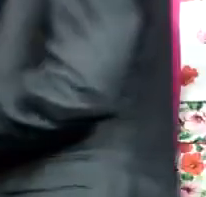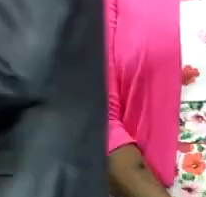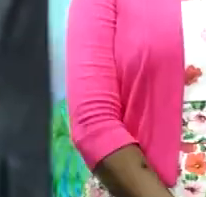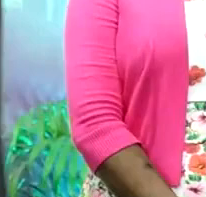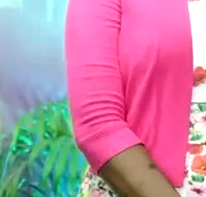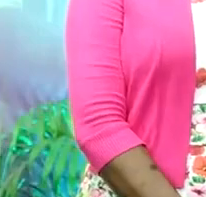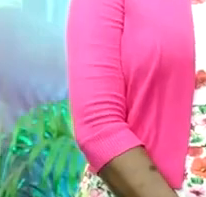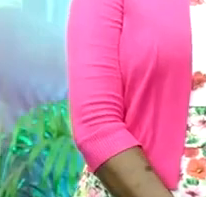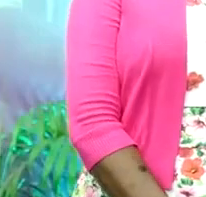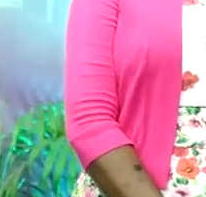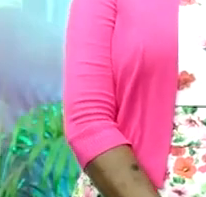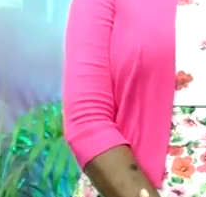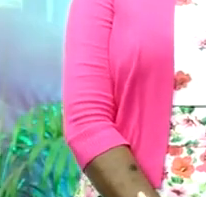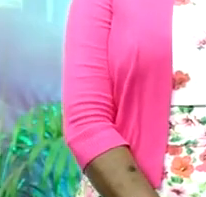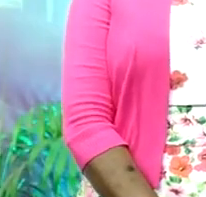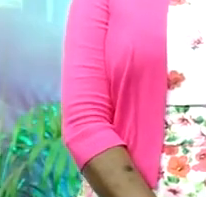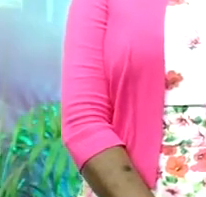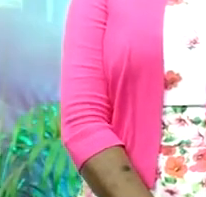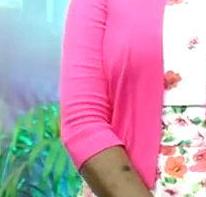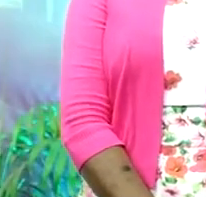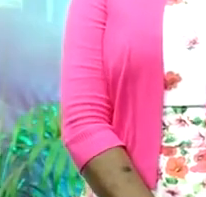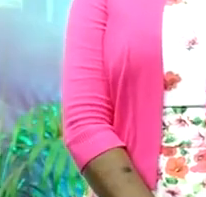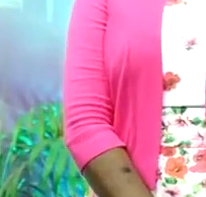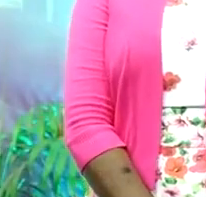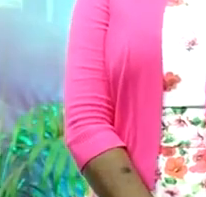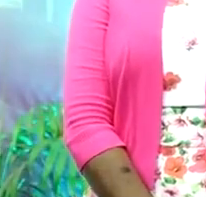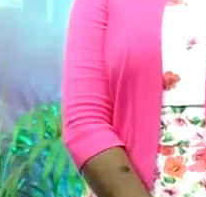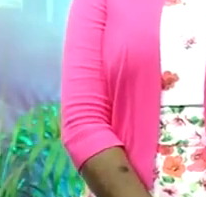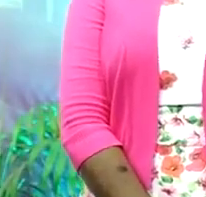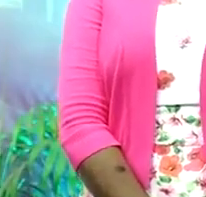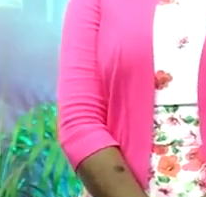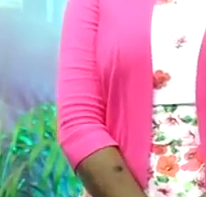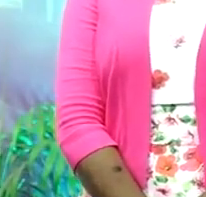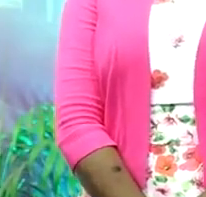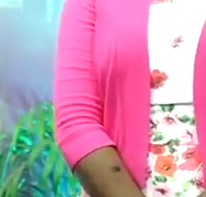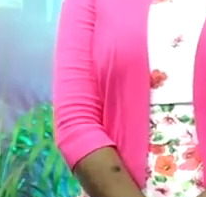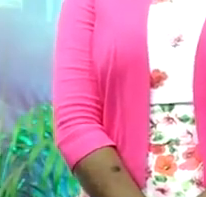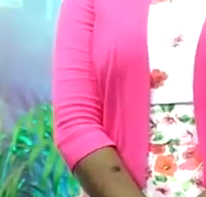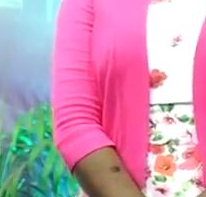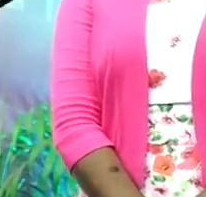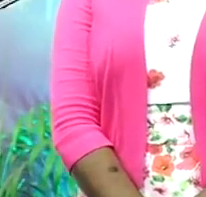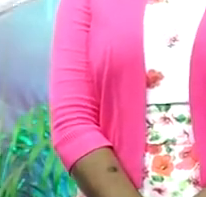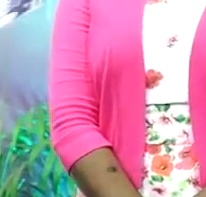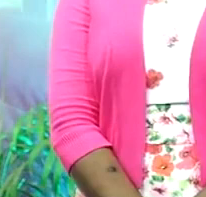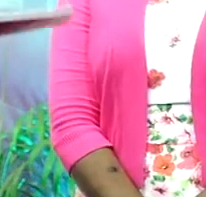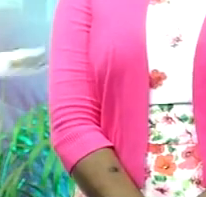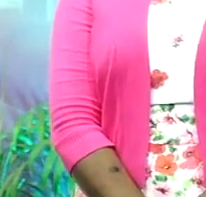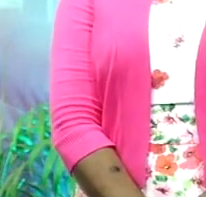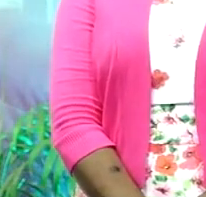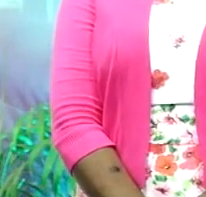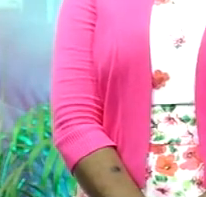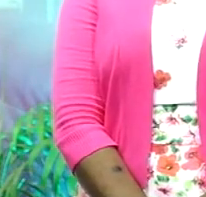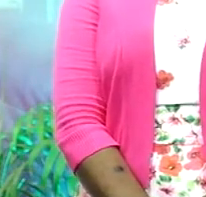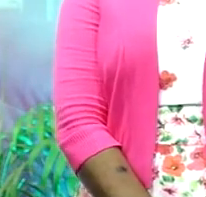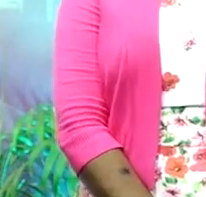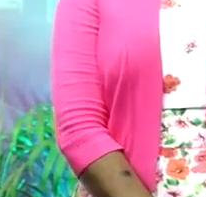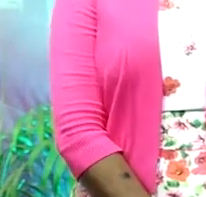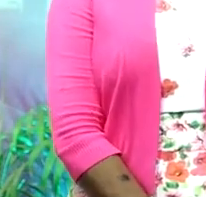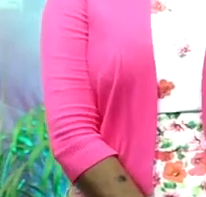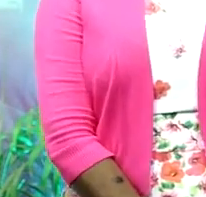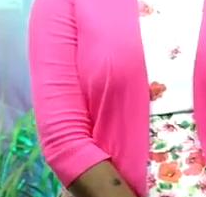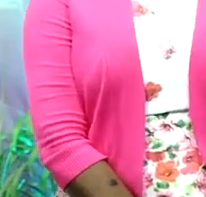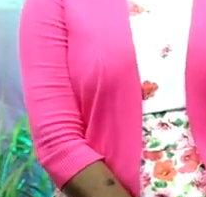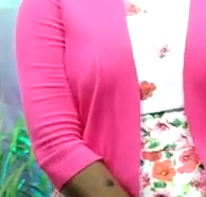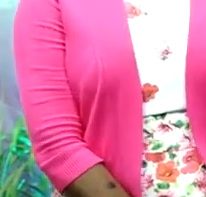heads at the church clerk's office. And again, those of us, you can be able to access